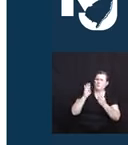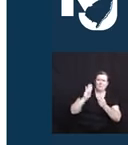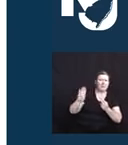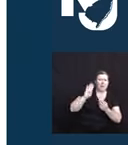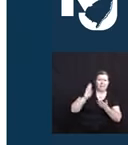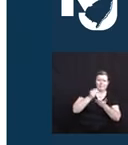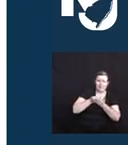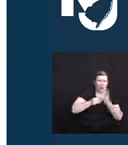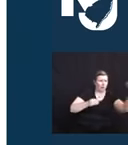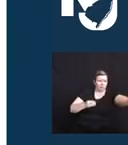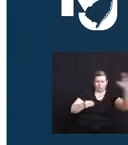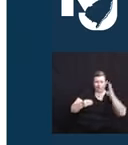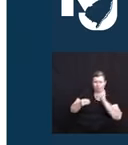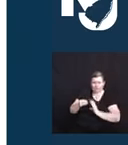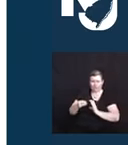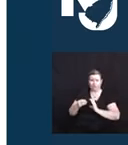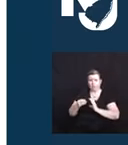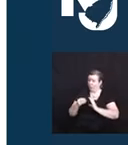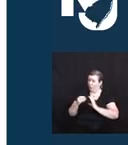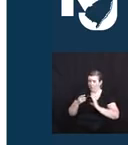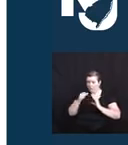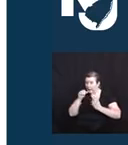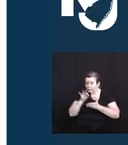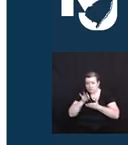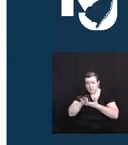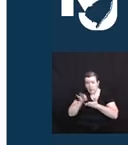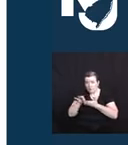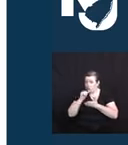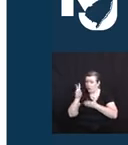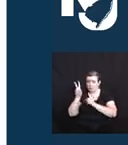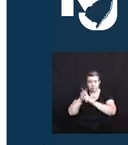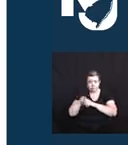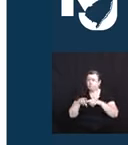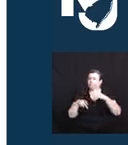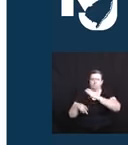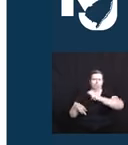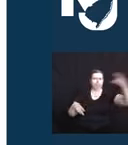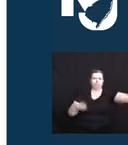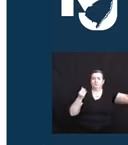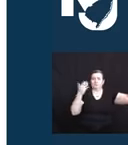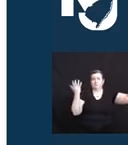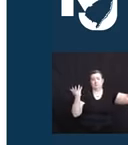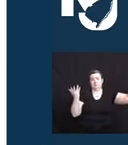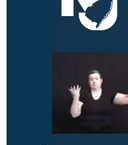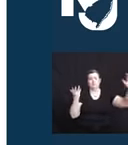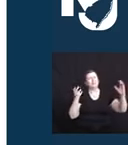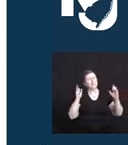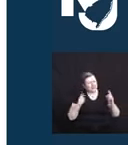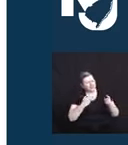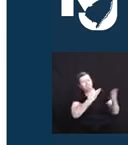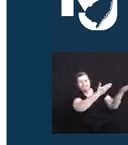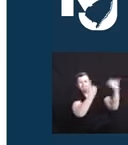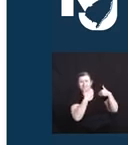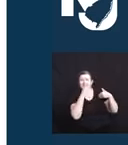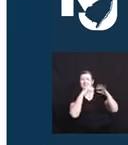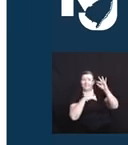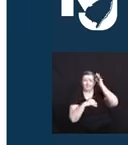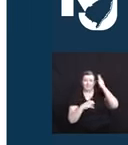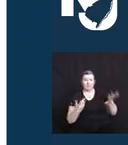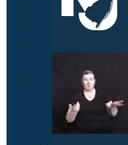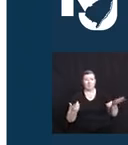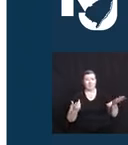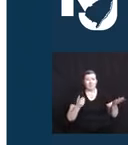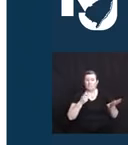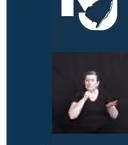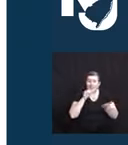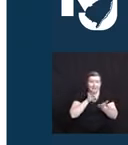Jersey. It's our money, and we need to put it to work for us. And an undercount now will hurt us for the